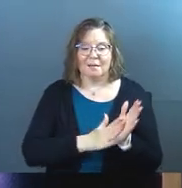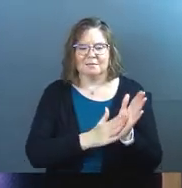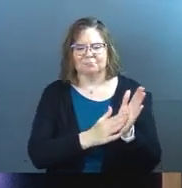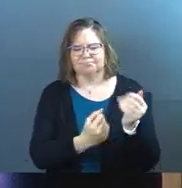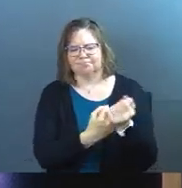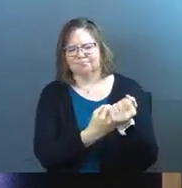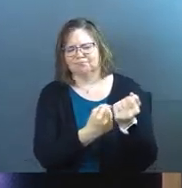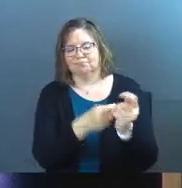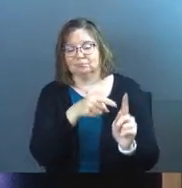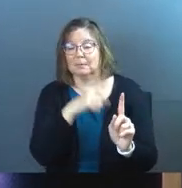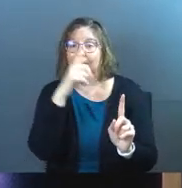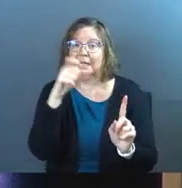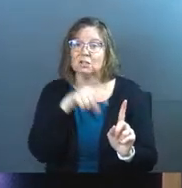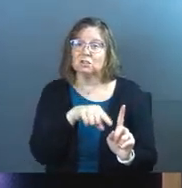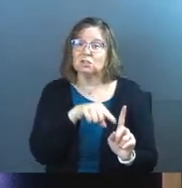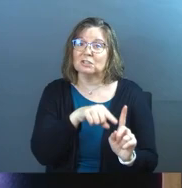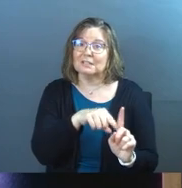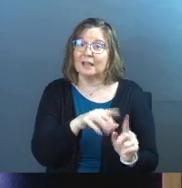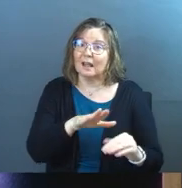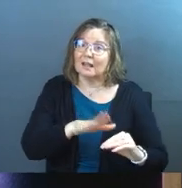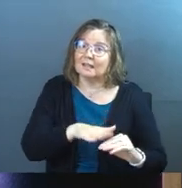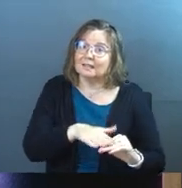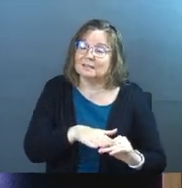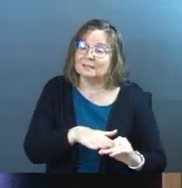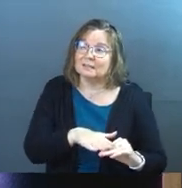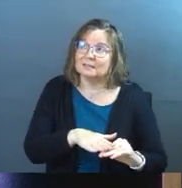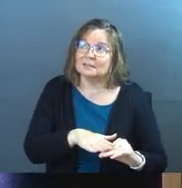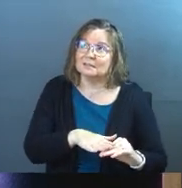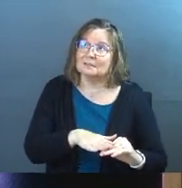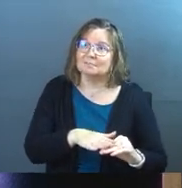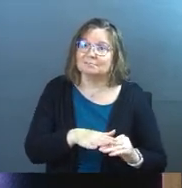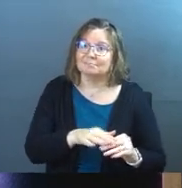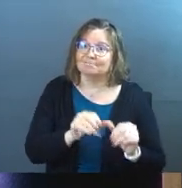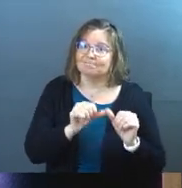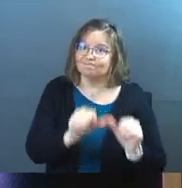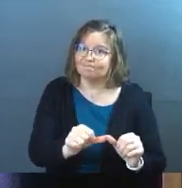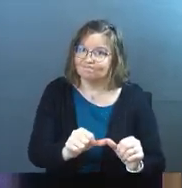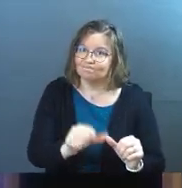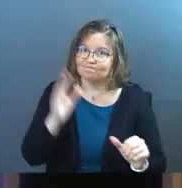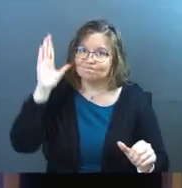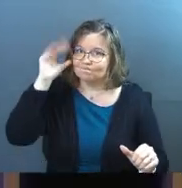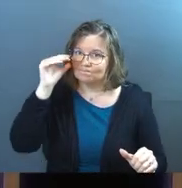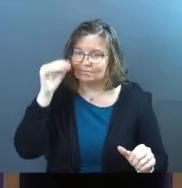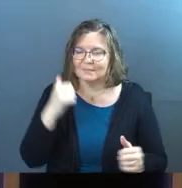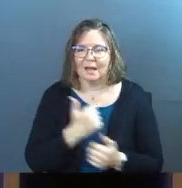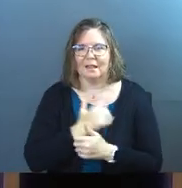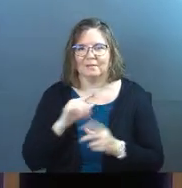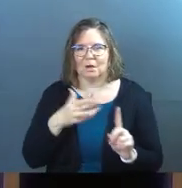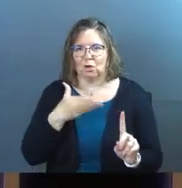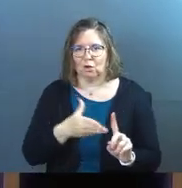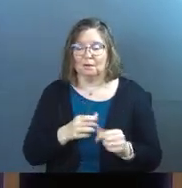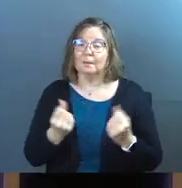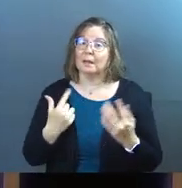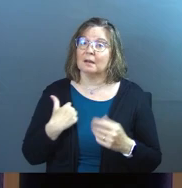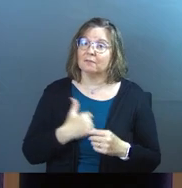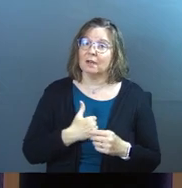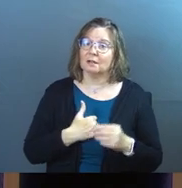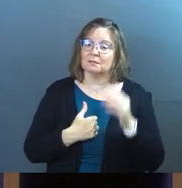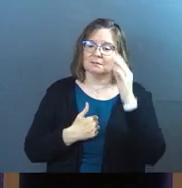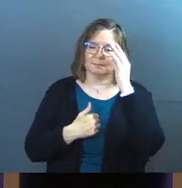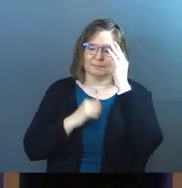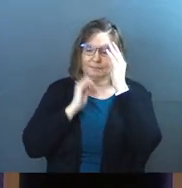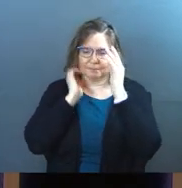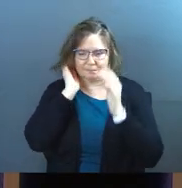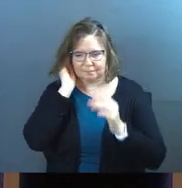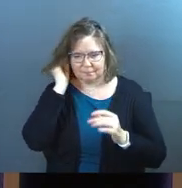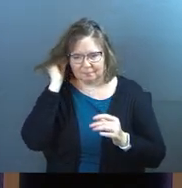her on because she at least sticks with it. I love that about her. Many of us, when we get the